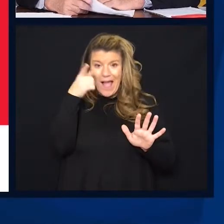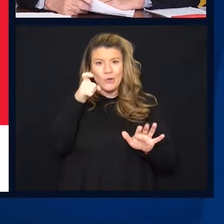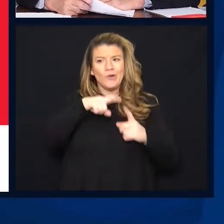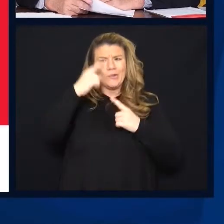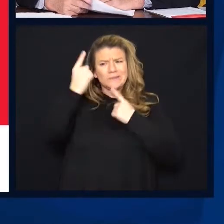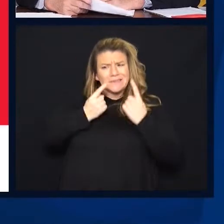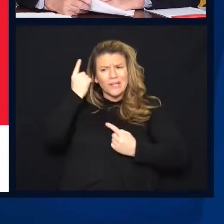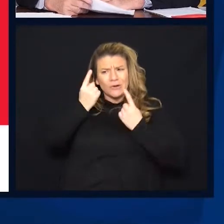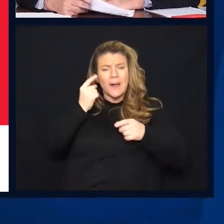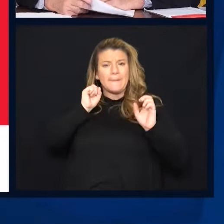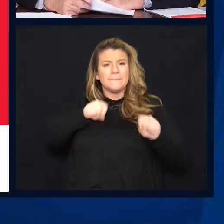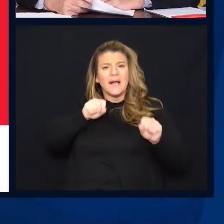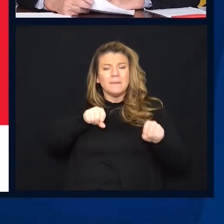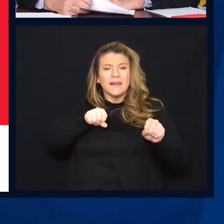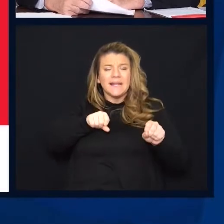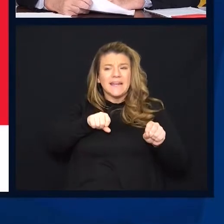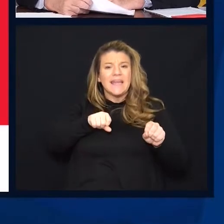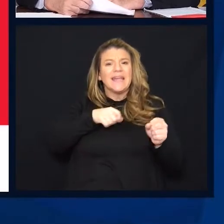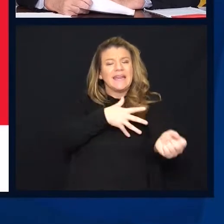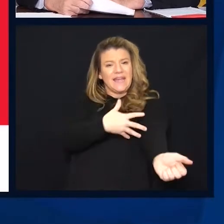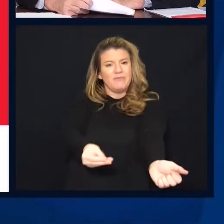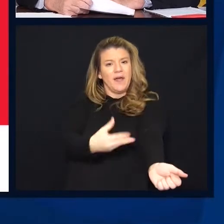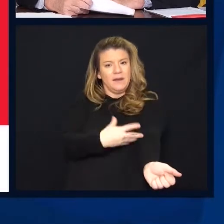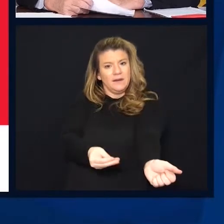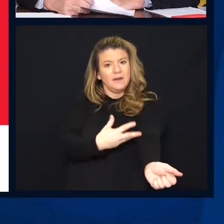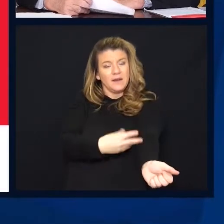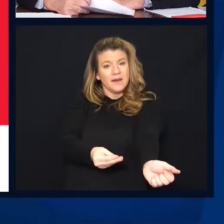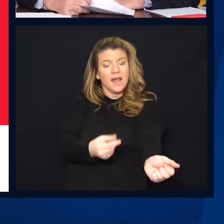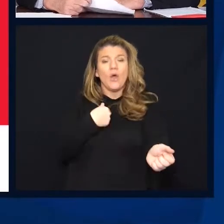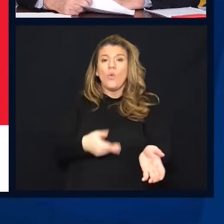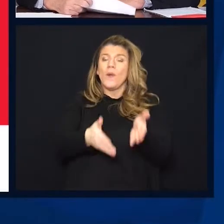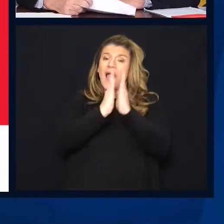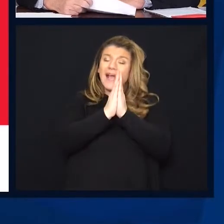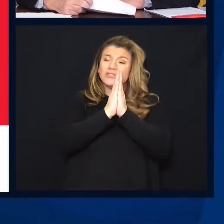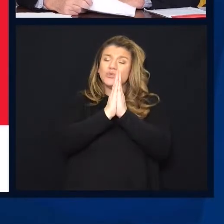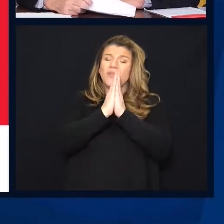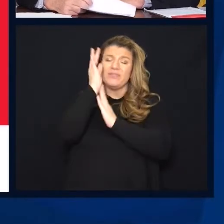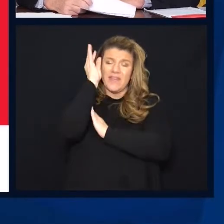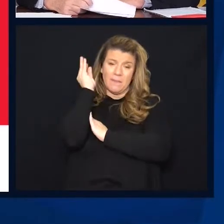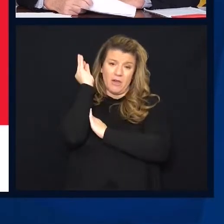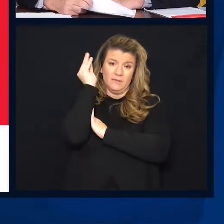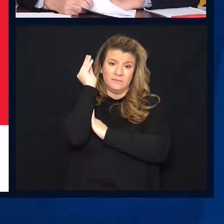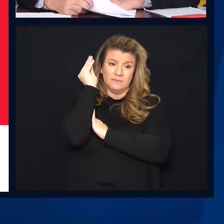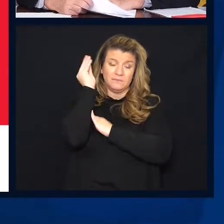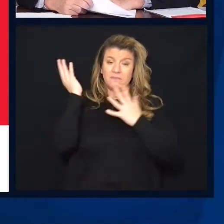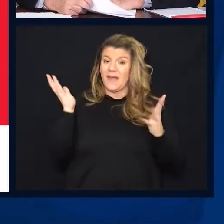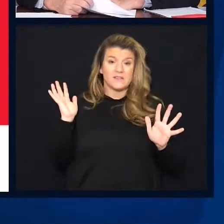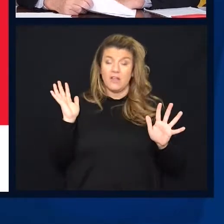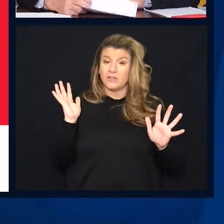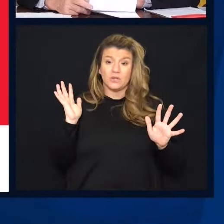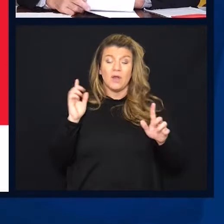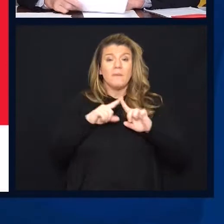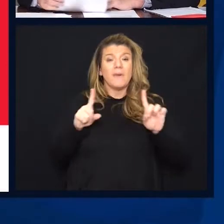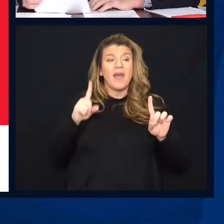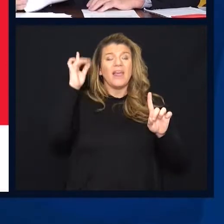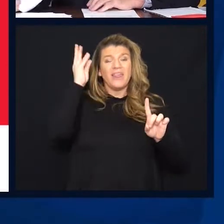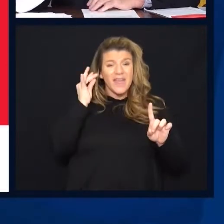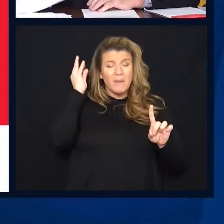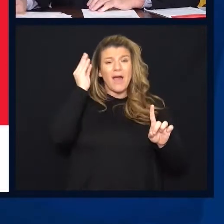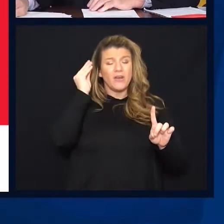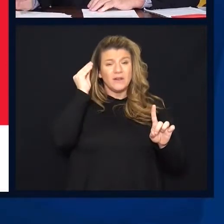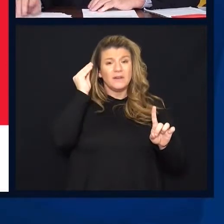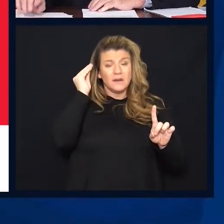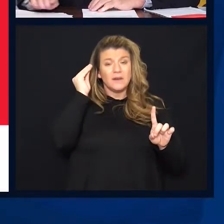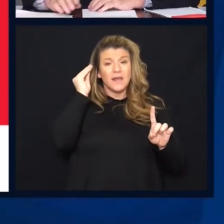the possibility of you should be given blood? We ask you just to think about it. That's all there is to it. And think about it,